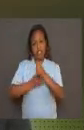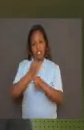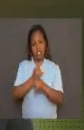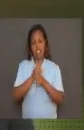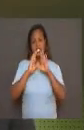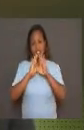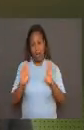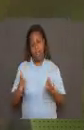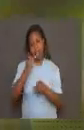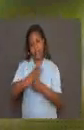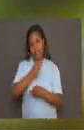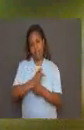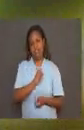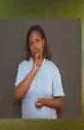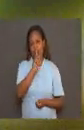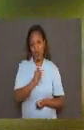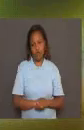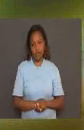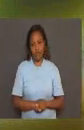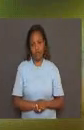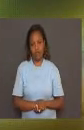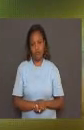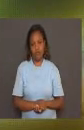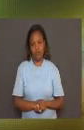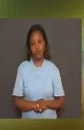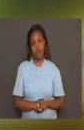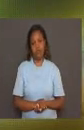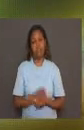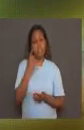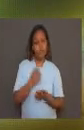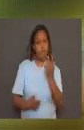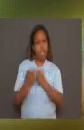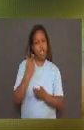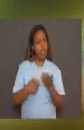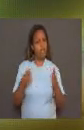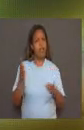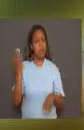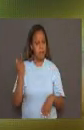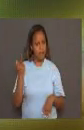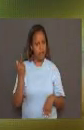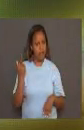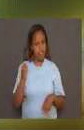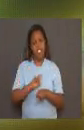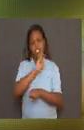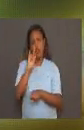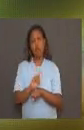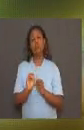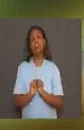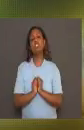international peace. We talked about how citizens can